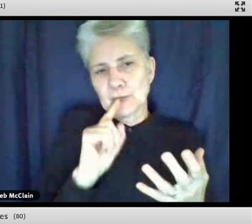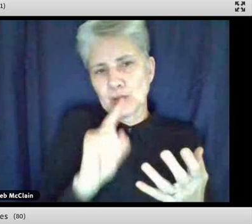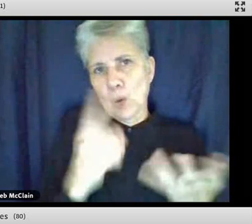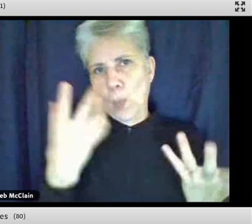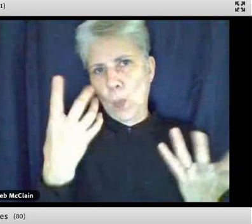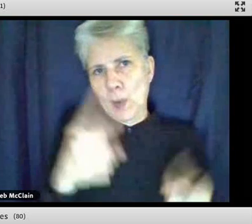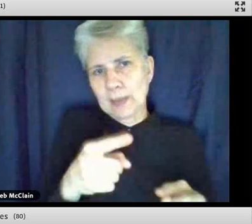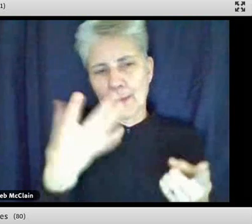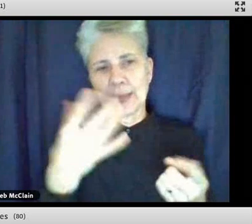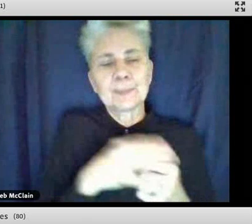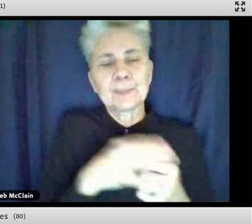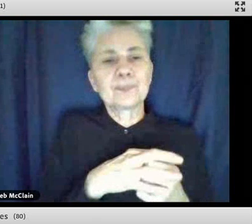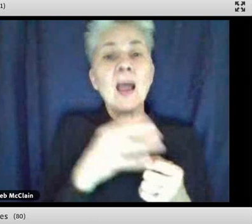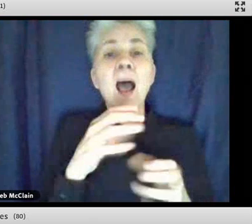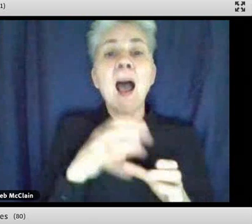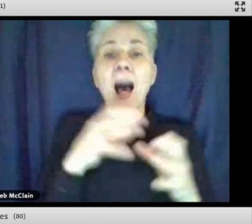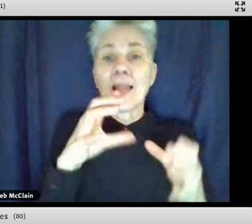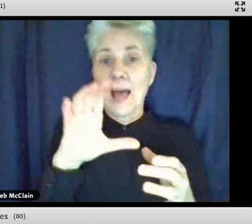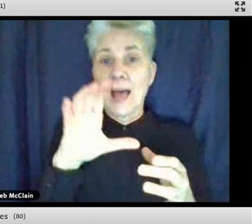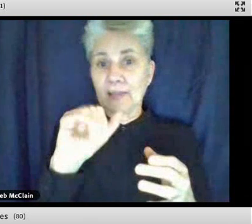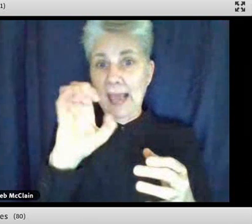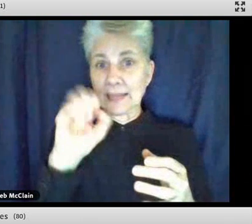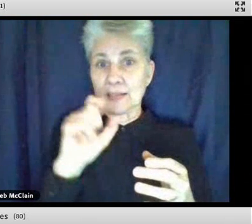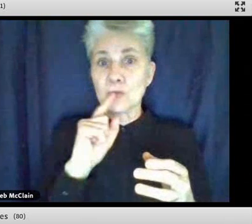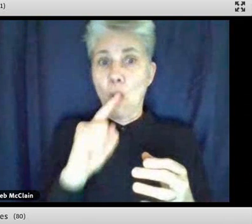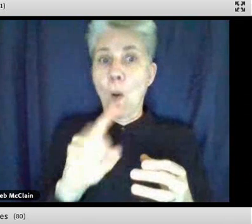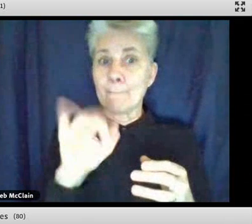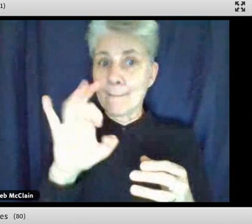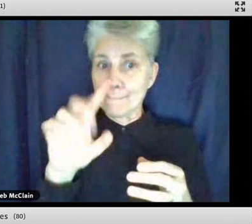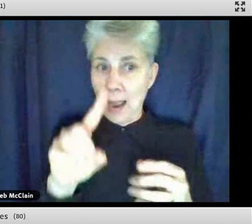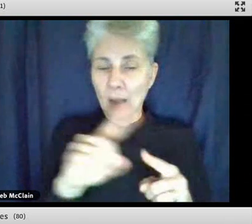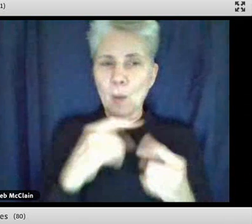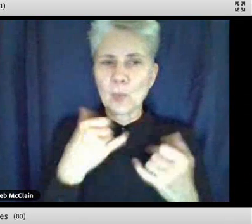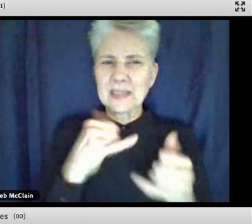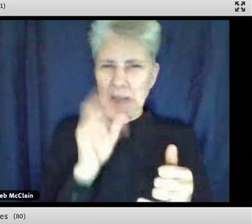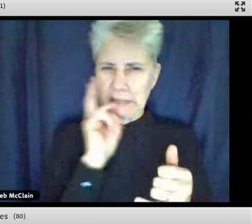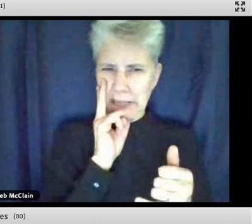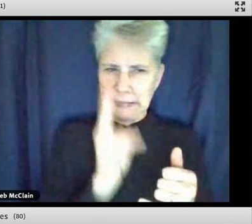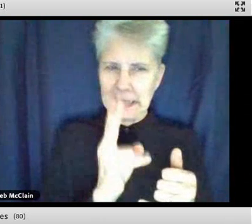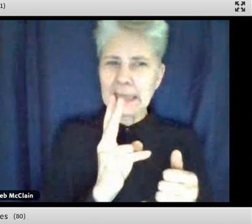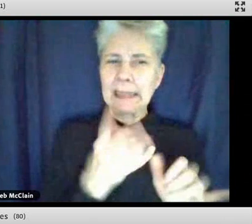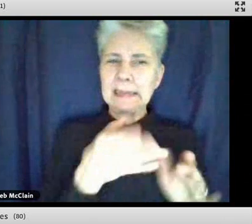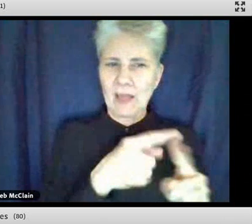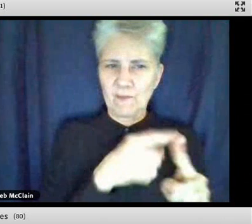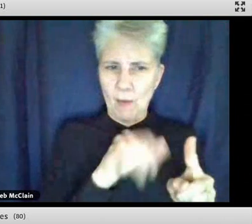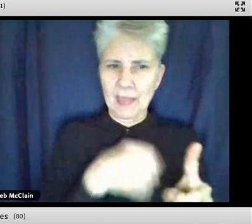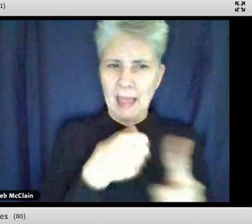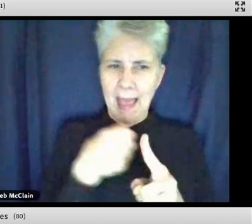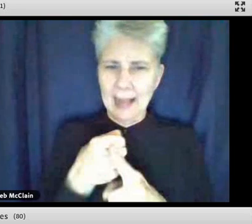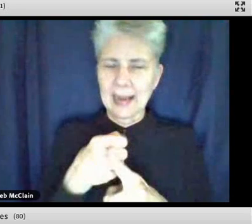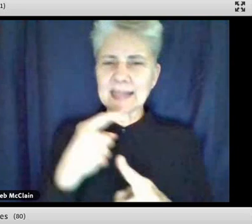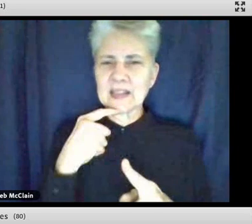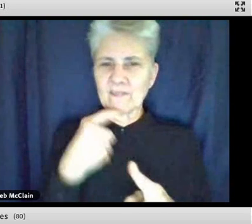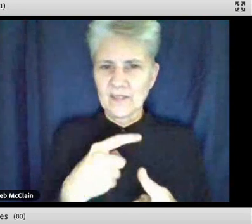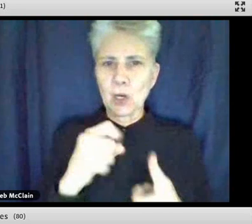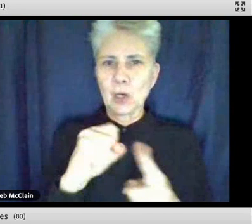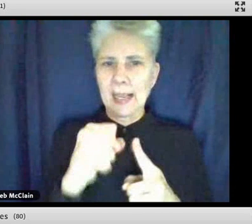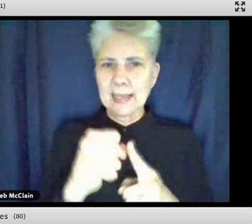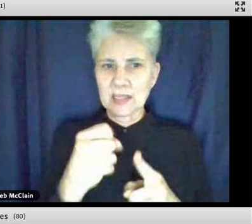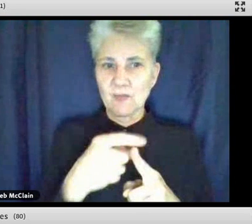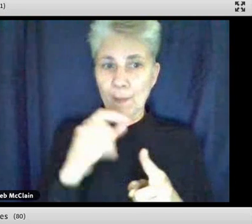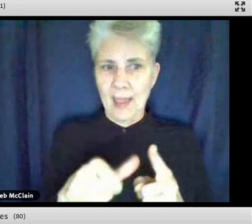lot of the cases are mild. However, we are still seeing deaths from it and some severe cases from it.